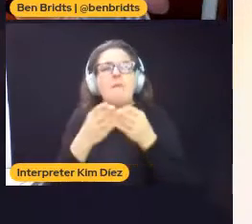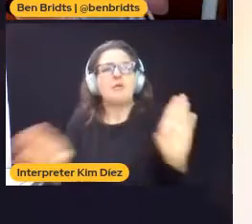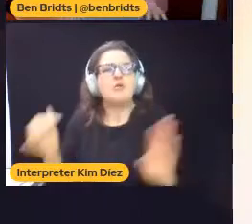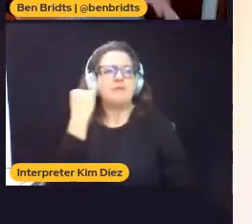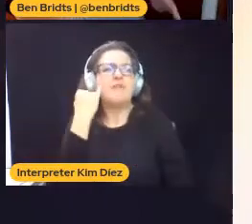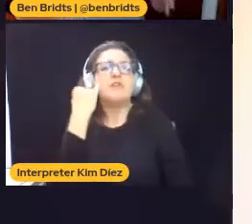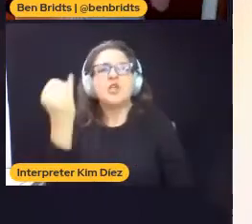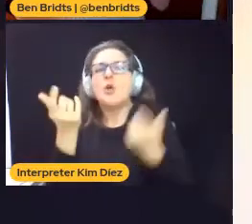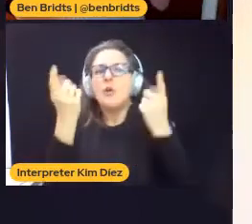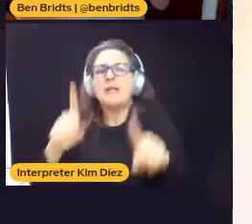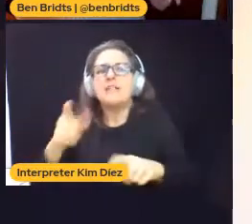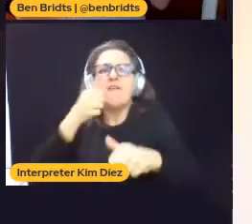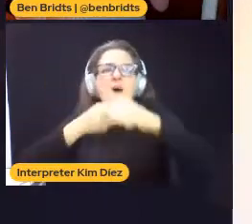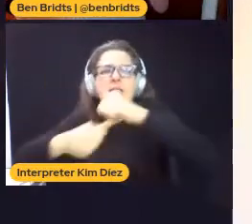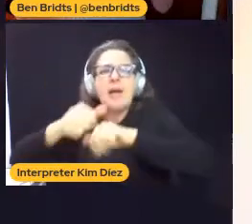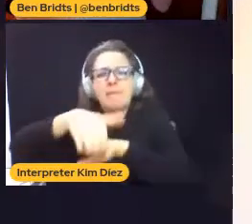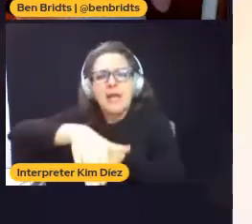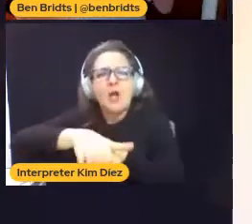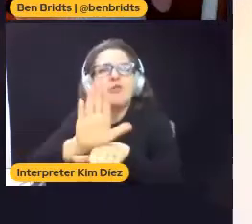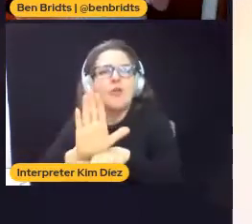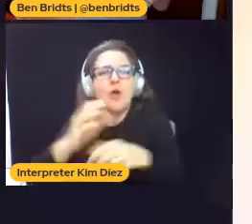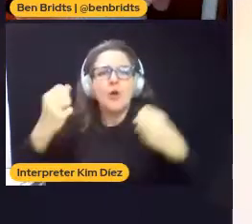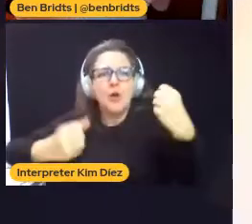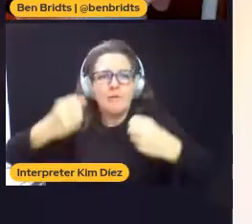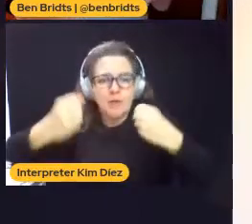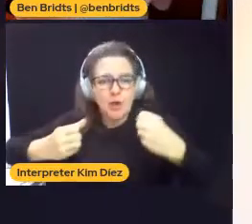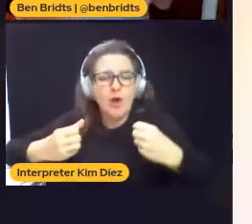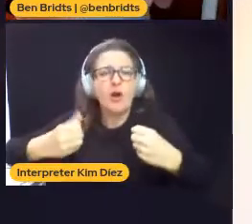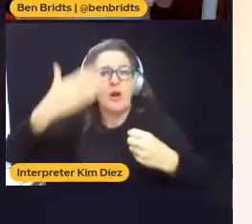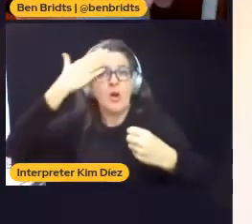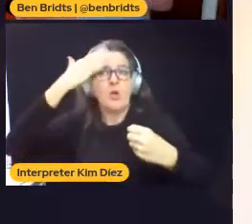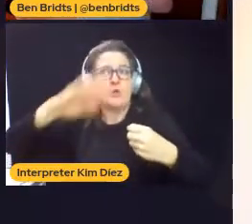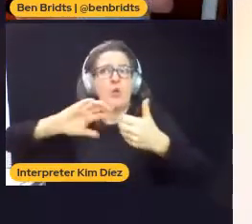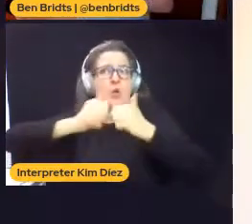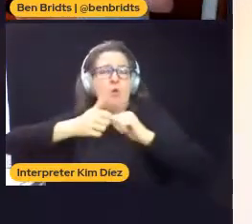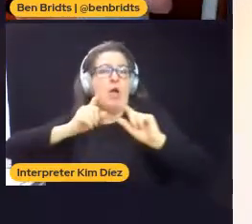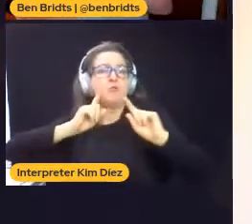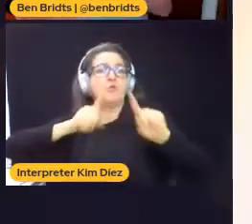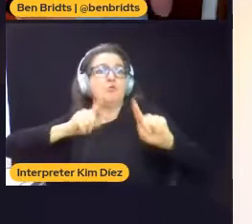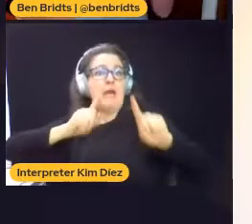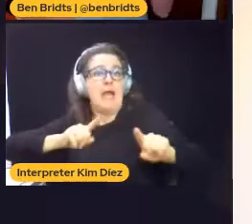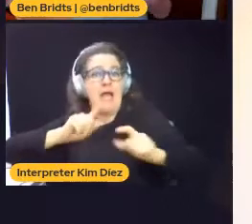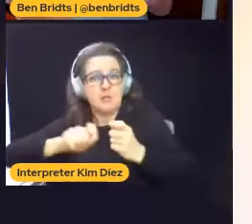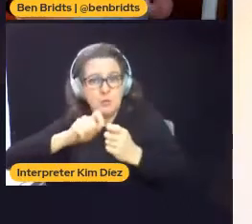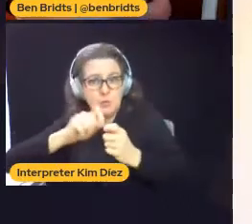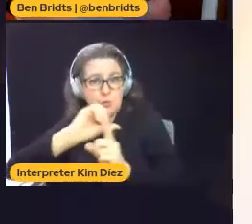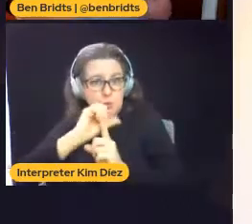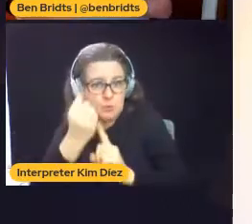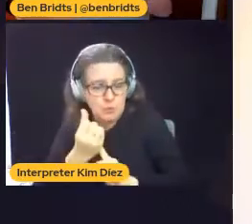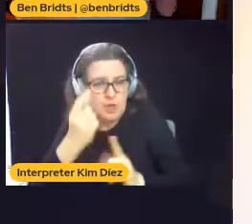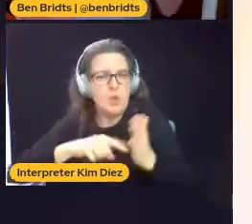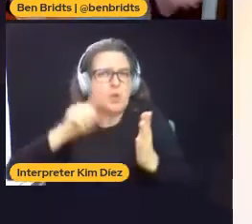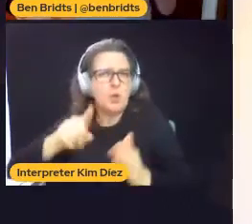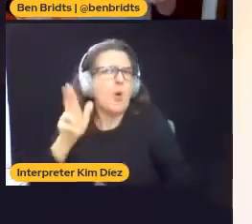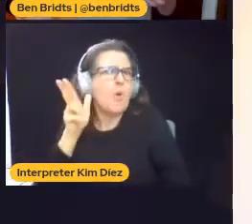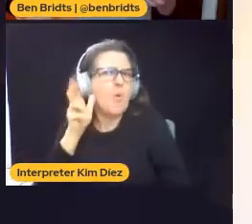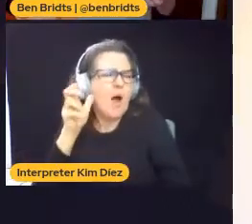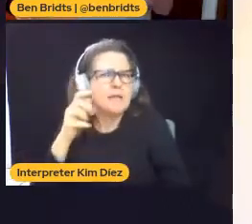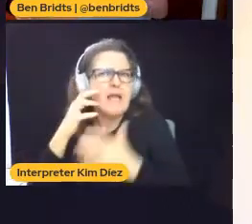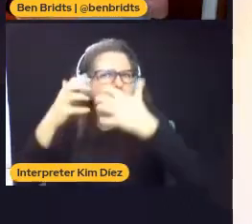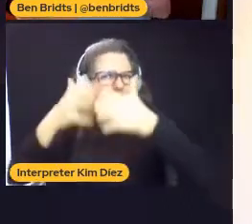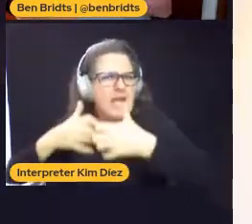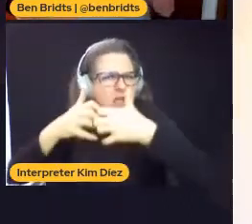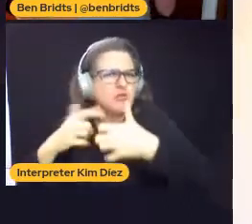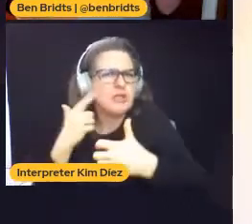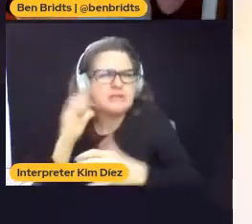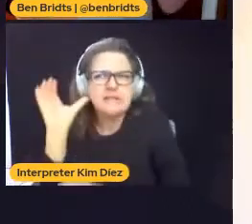hood, so that you know how the car will react in certain situations, that you know what to listen to if the engine starts making strange